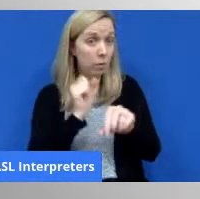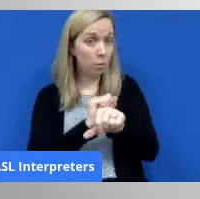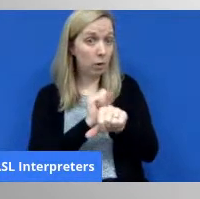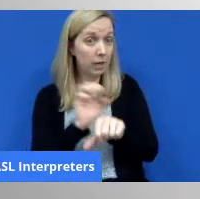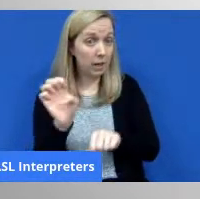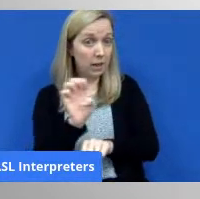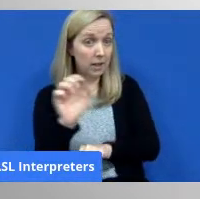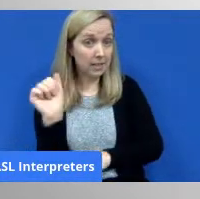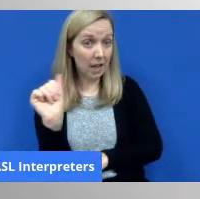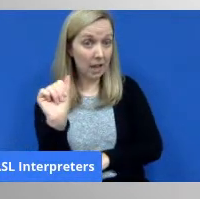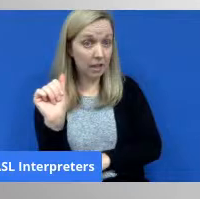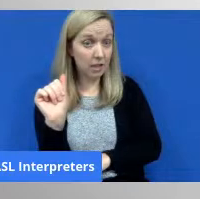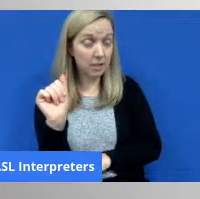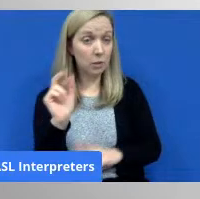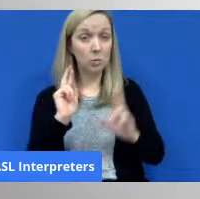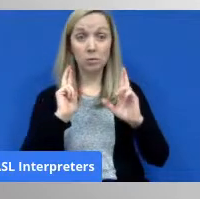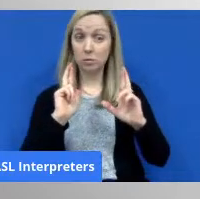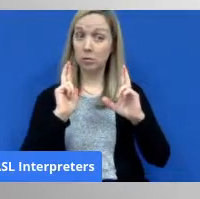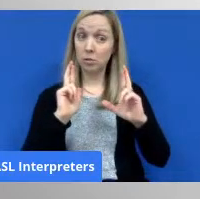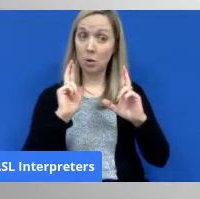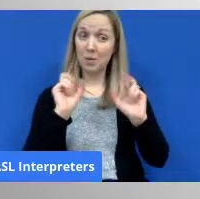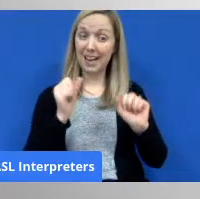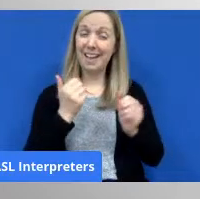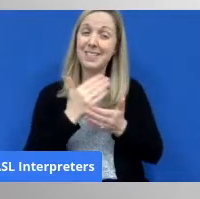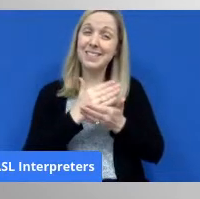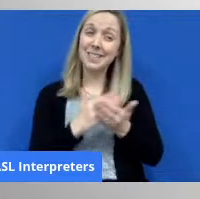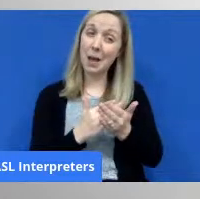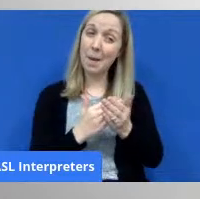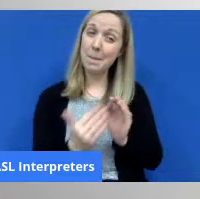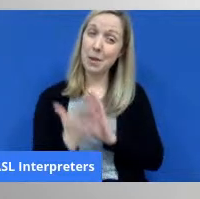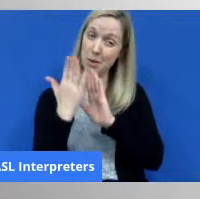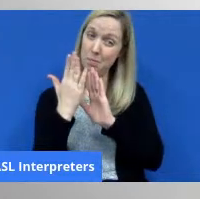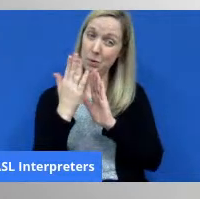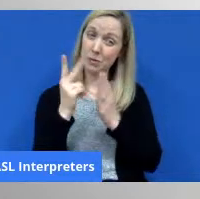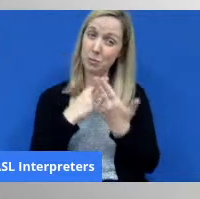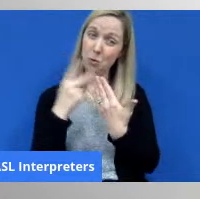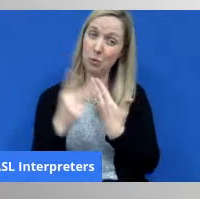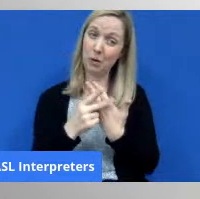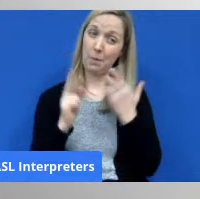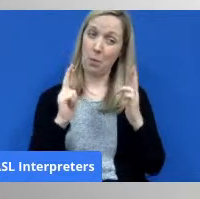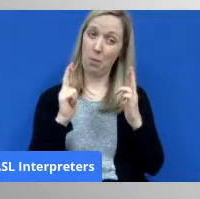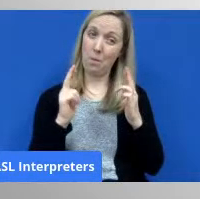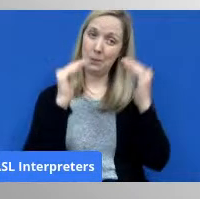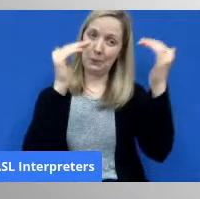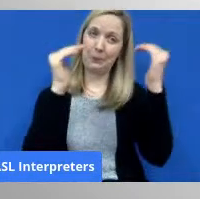least some measure of in-person programming. Next slide.